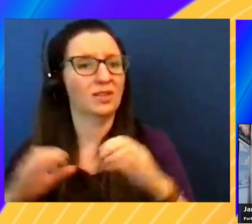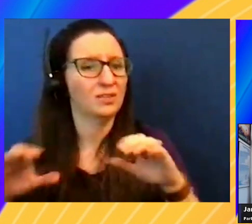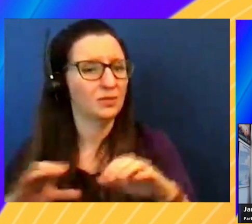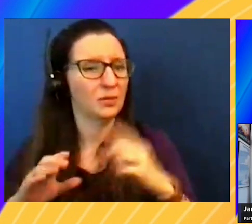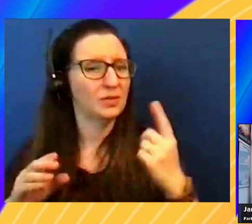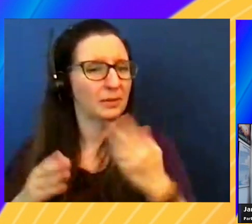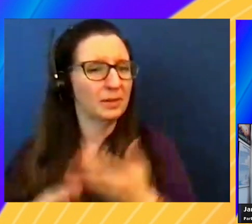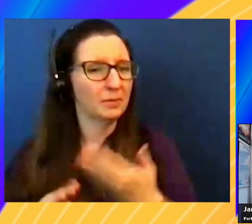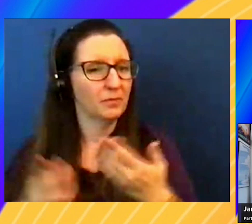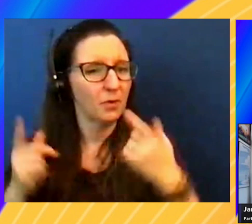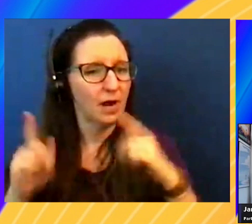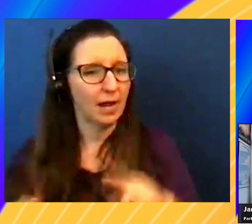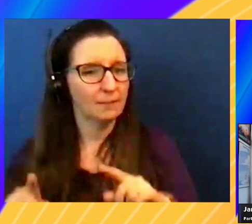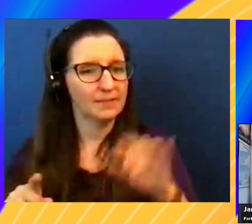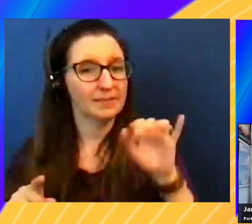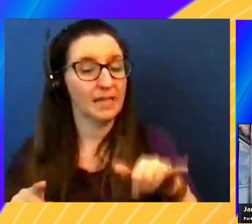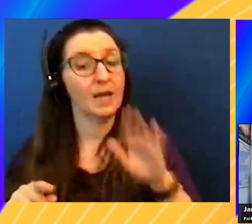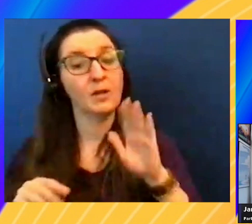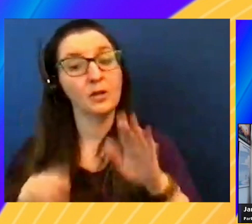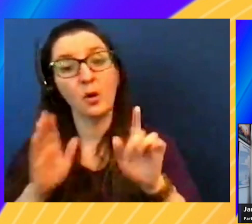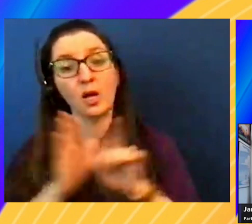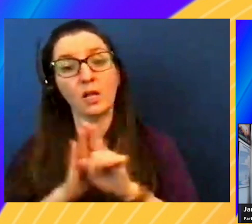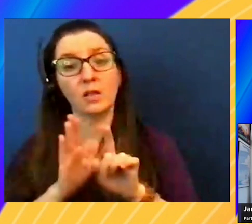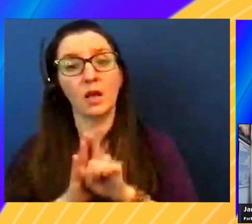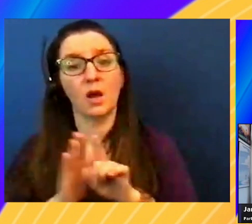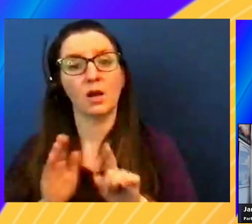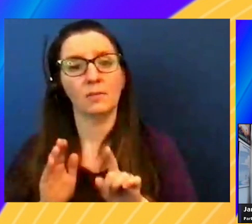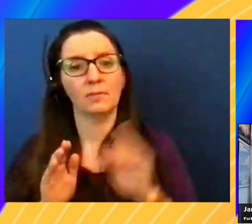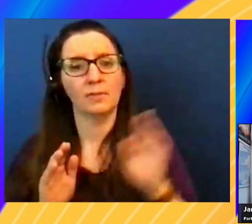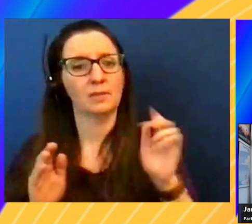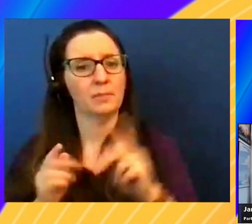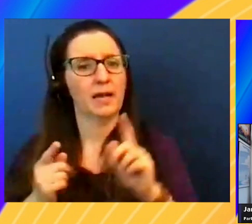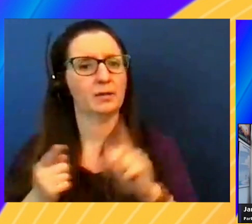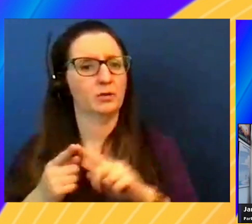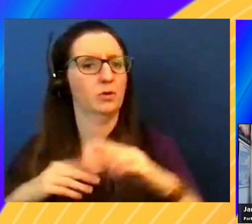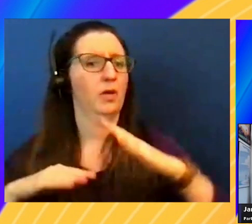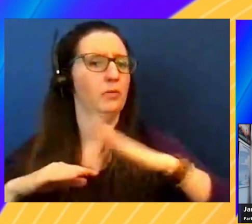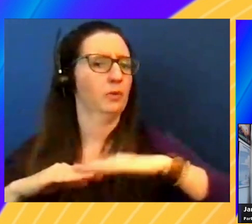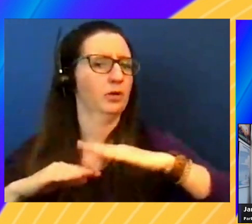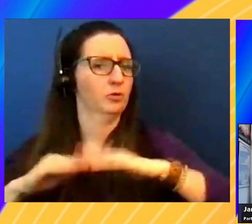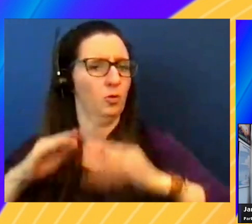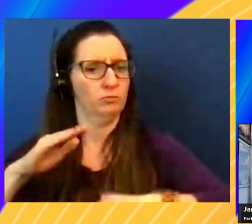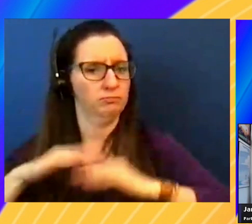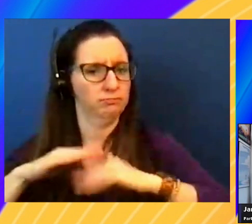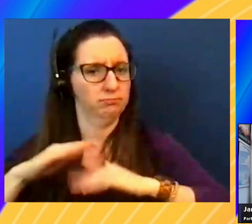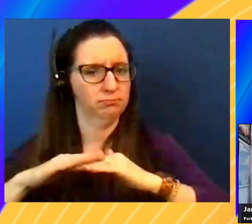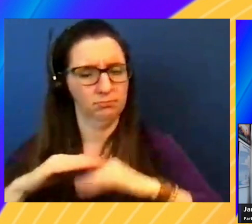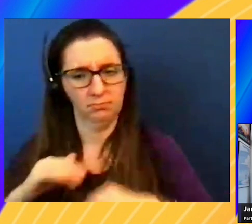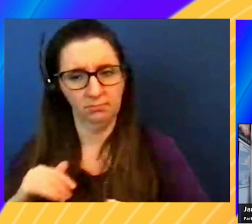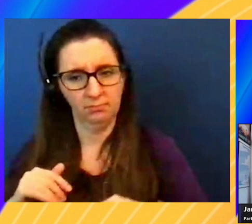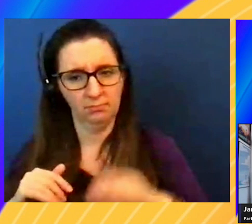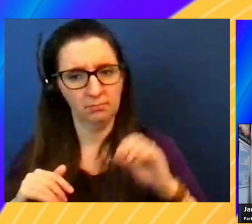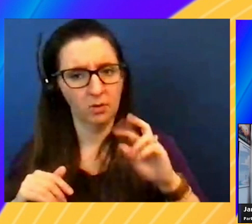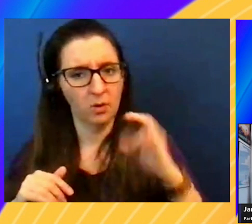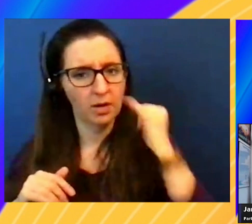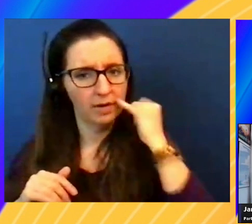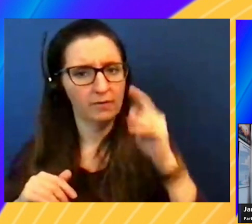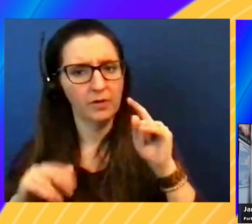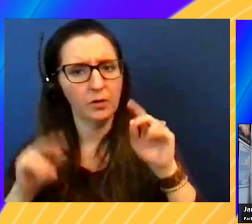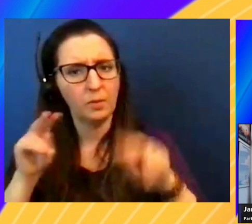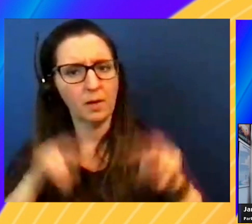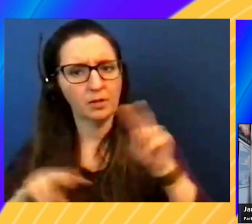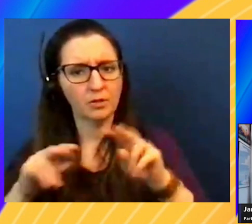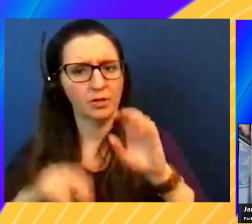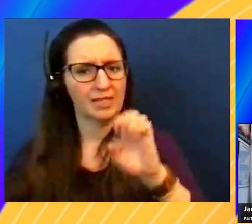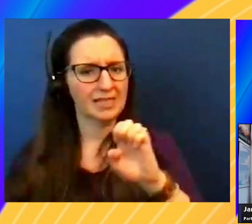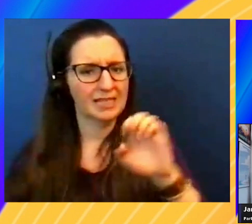way your alarm goes back down and you're back at thresholds. Or there's EC2 actions if you're monitoring EC2 metrics. And